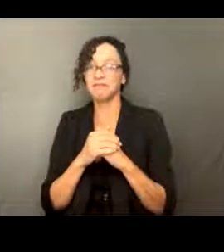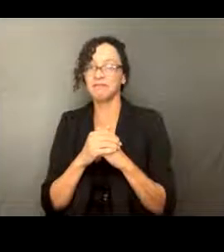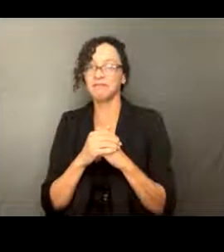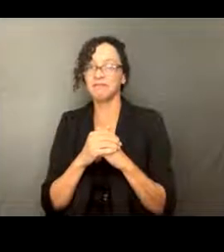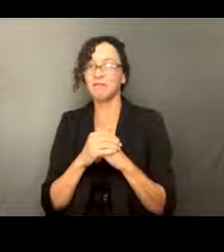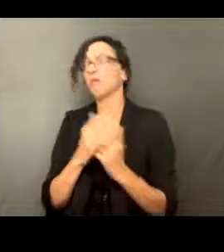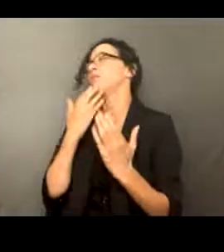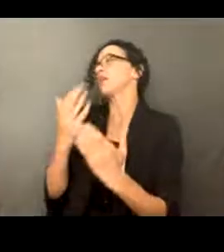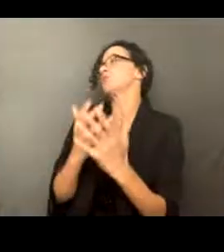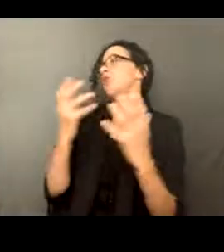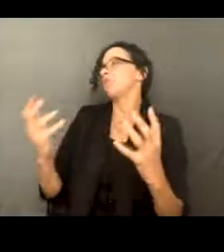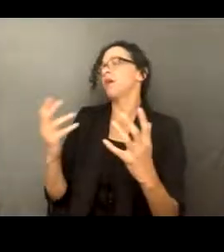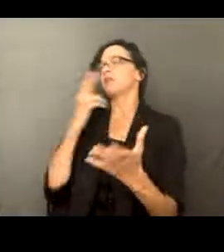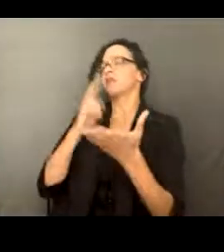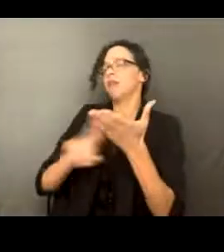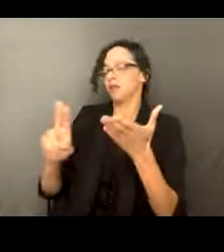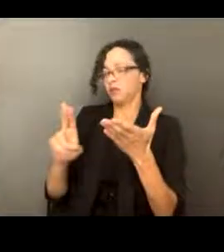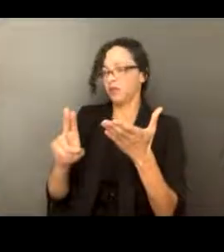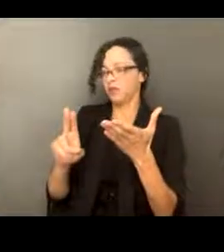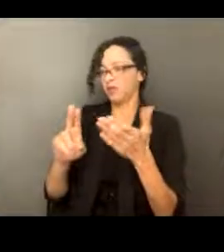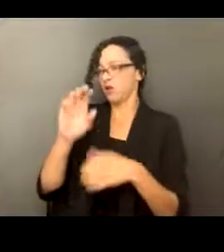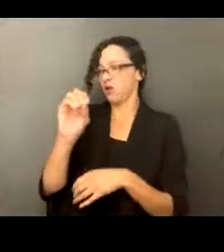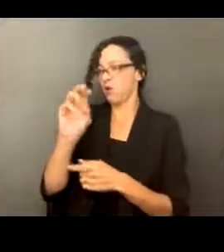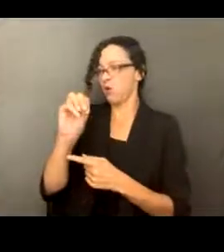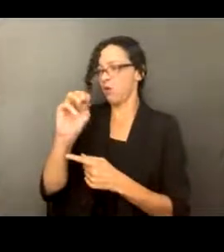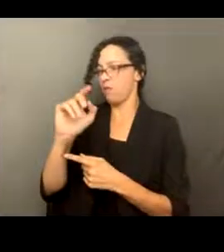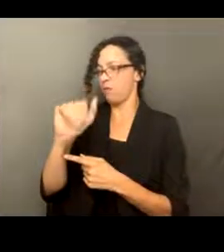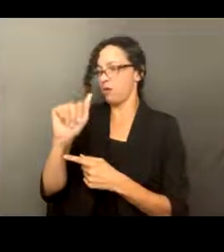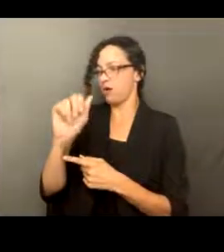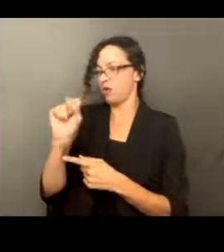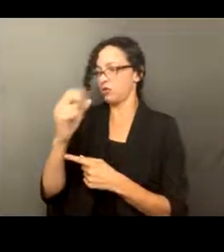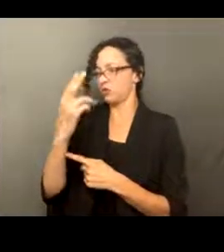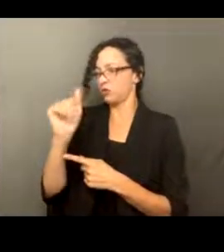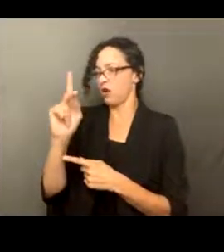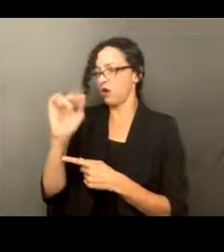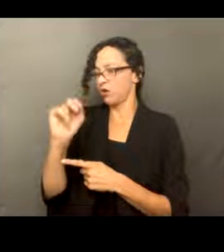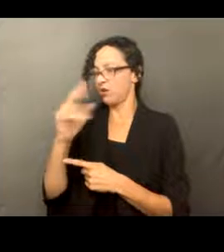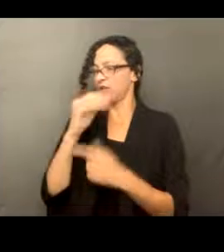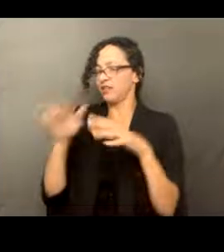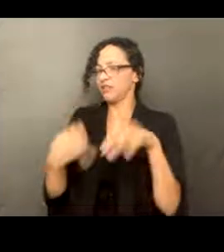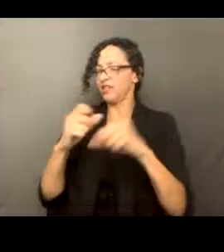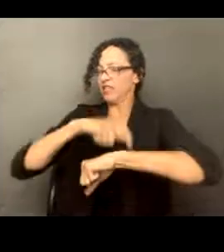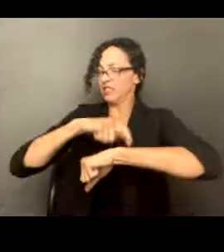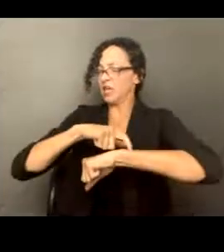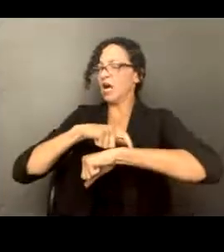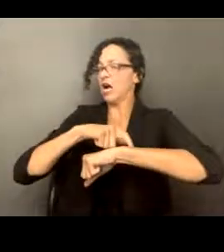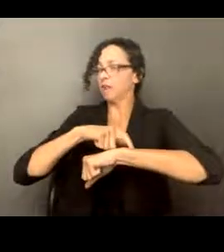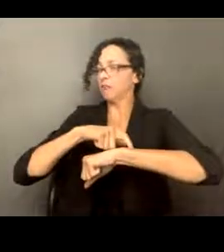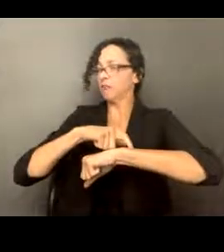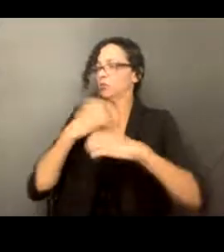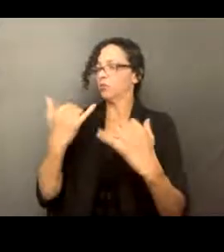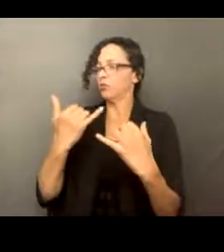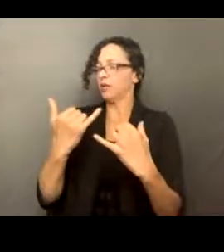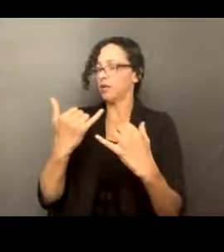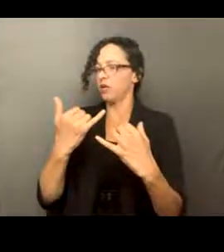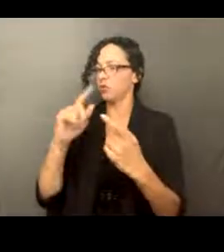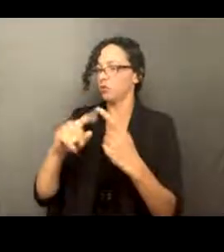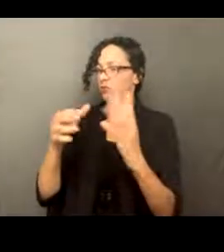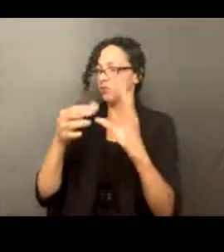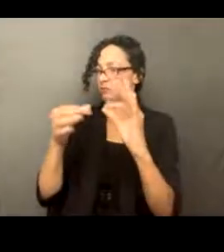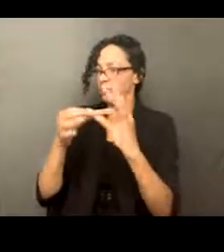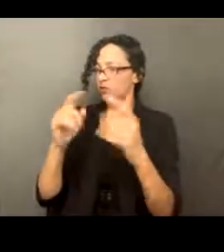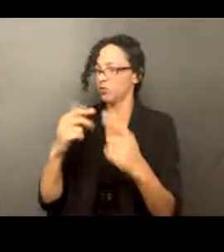Thank you so much, Secretary Omashakin. And thank you for taking the time out today. I know you've been traveling back and forth across the country.